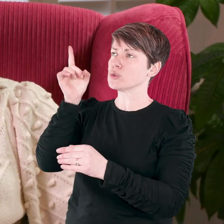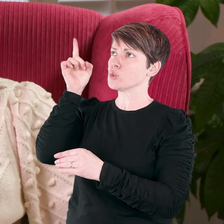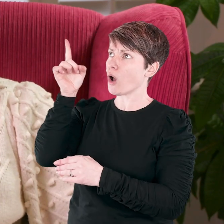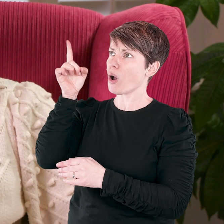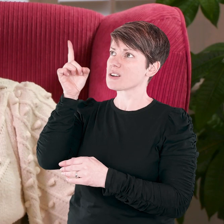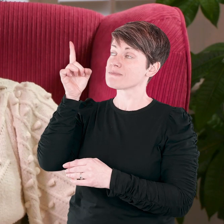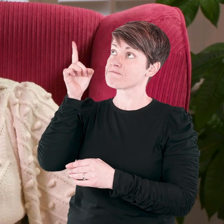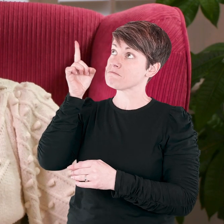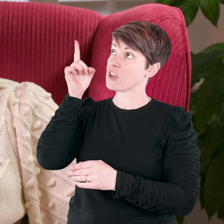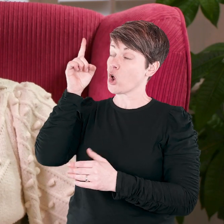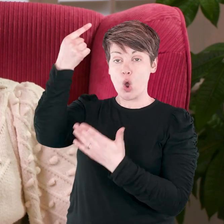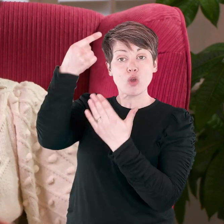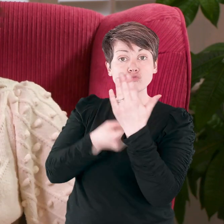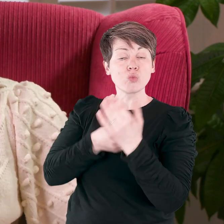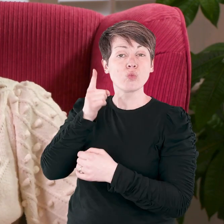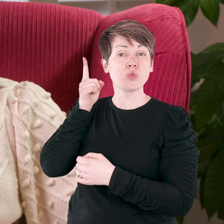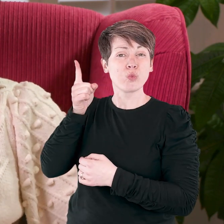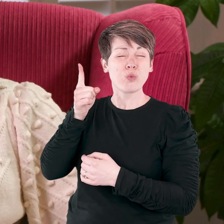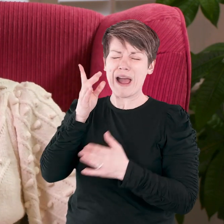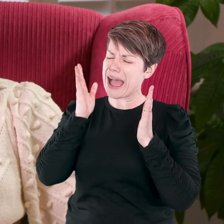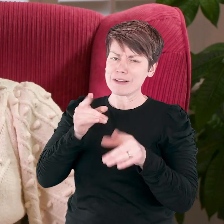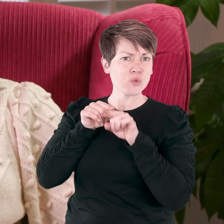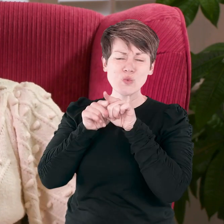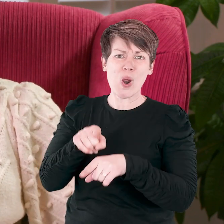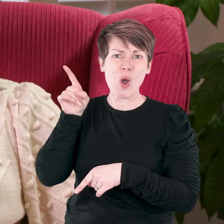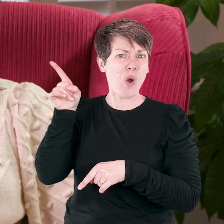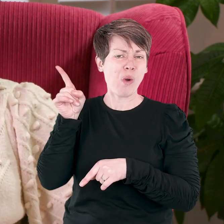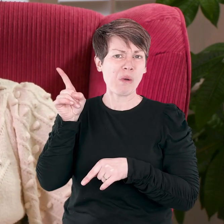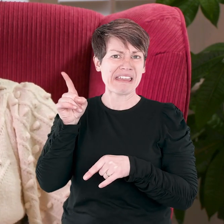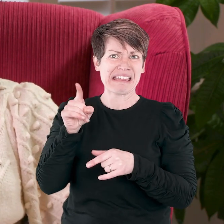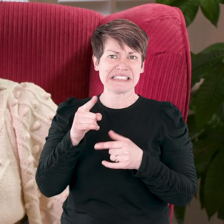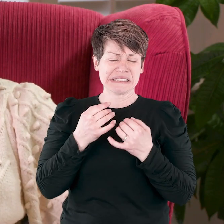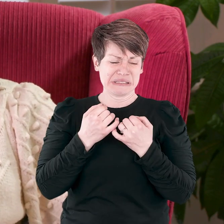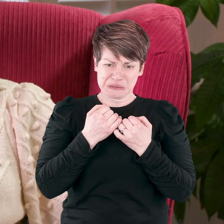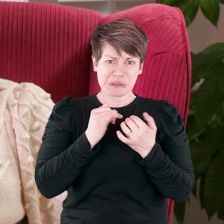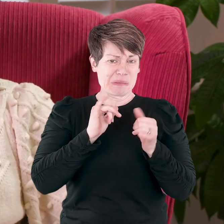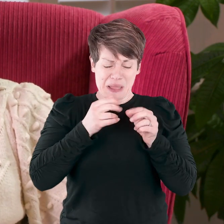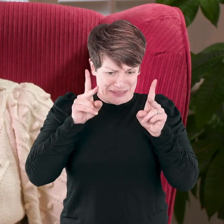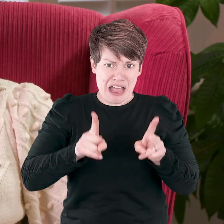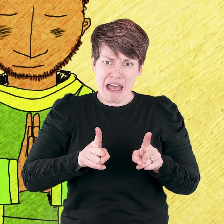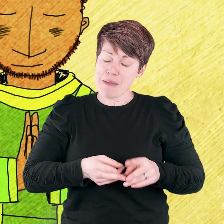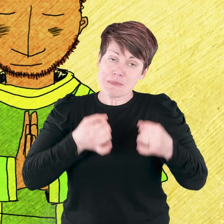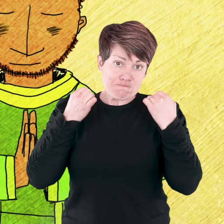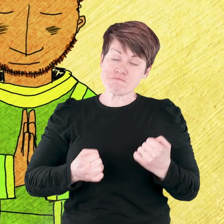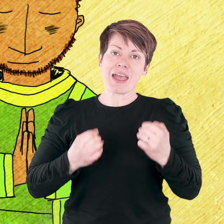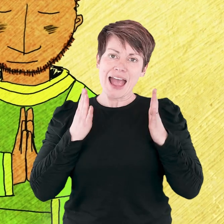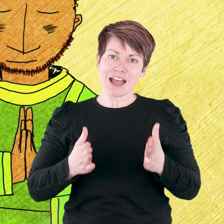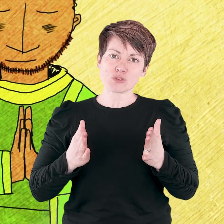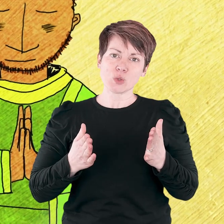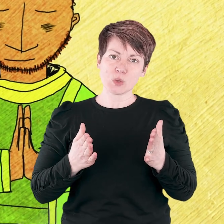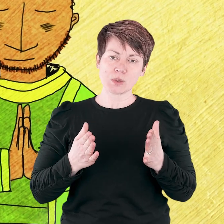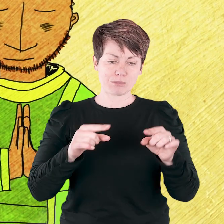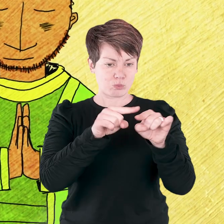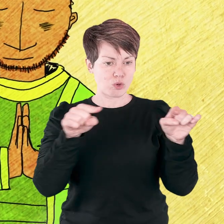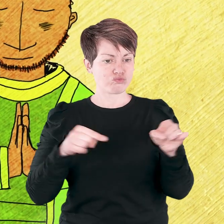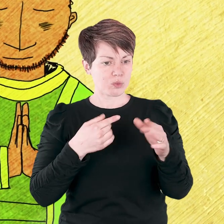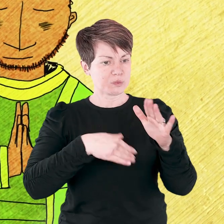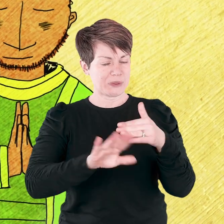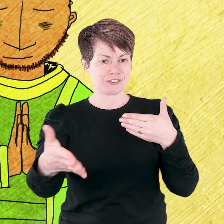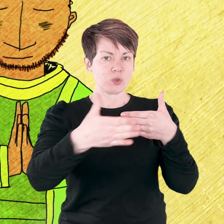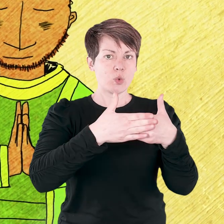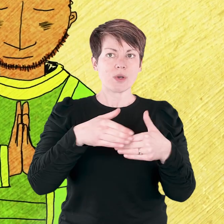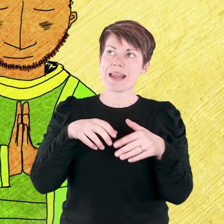had to do what God said, whatever it cost him, even if it meant he would die. So Daniel went to his room,